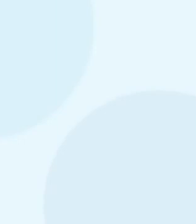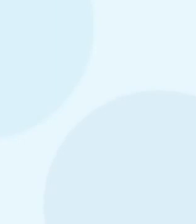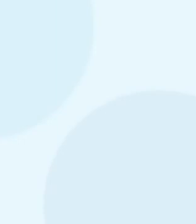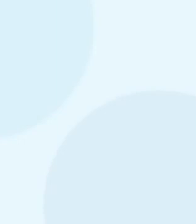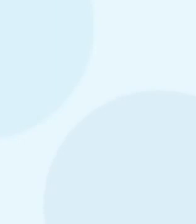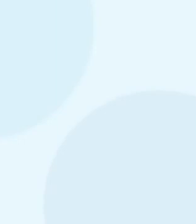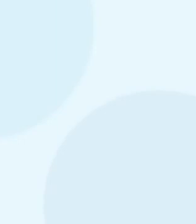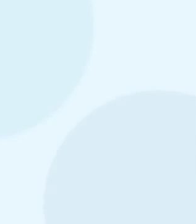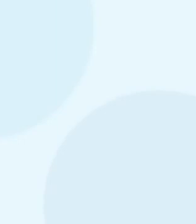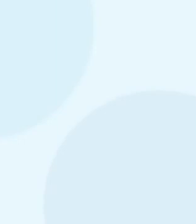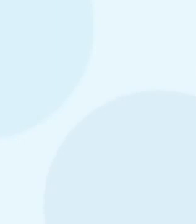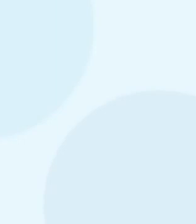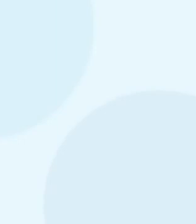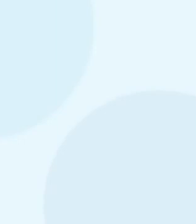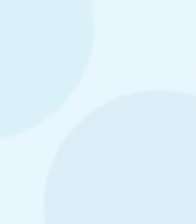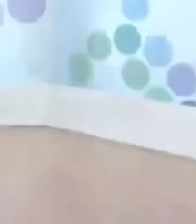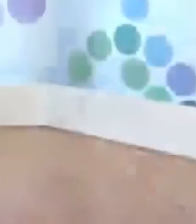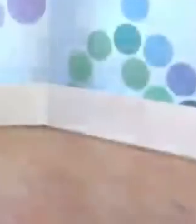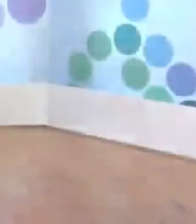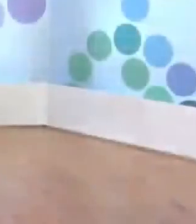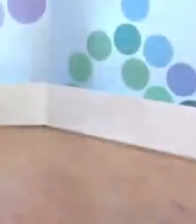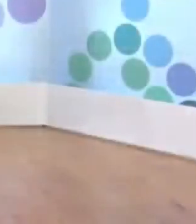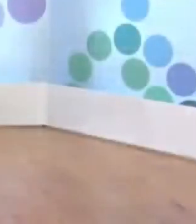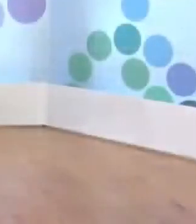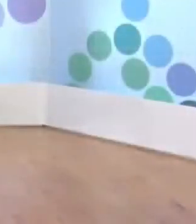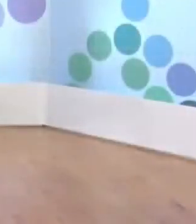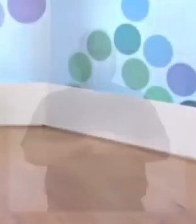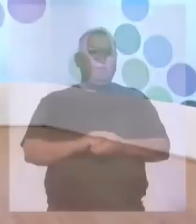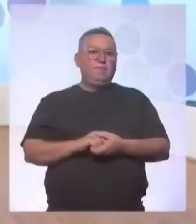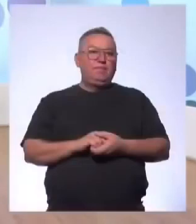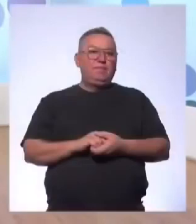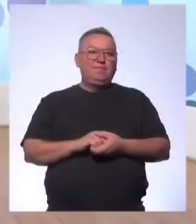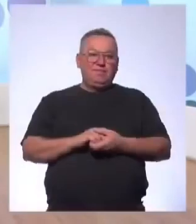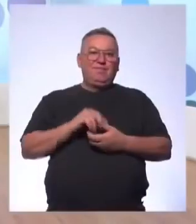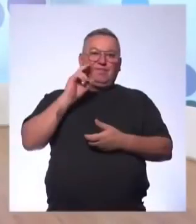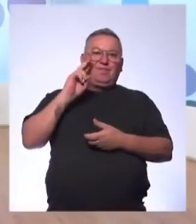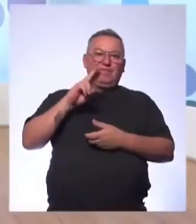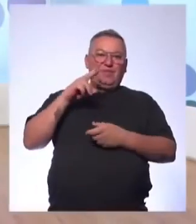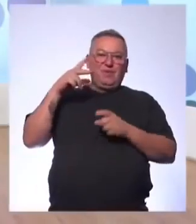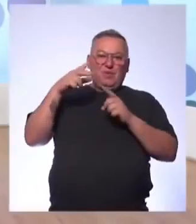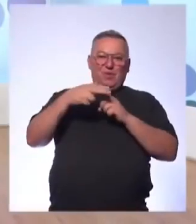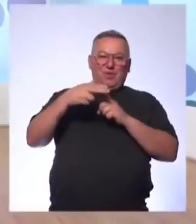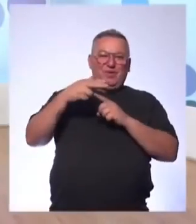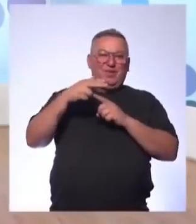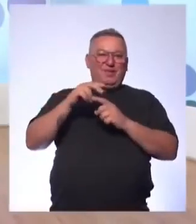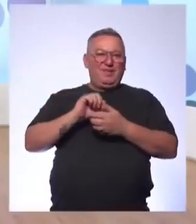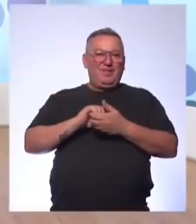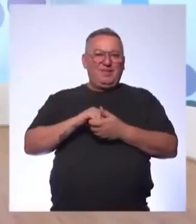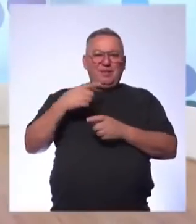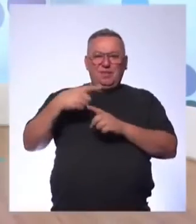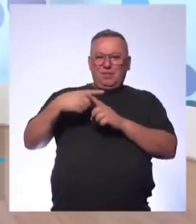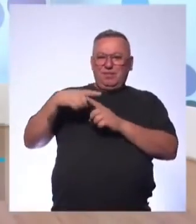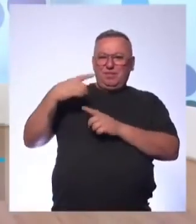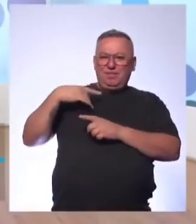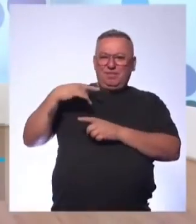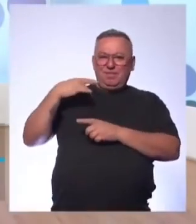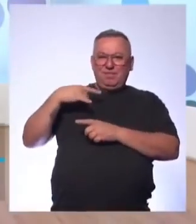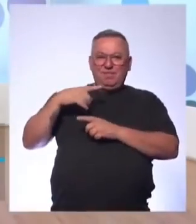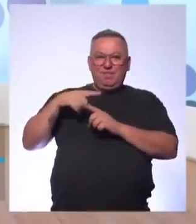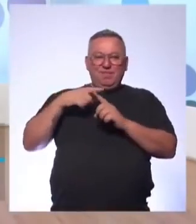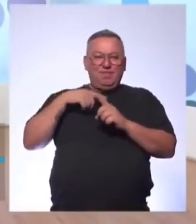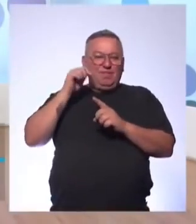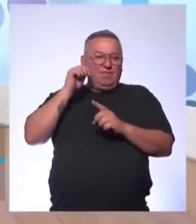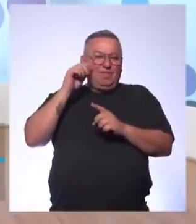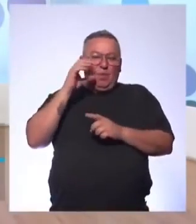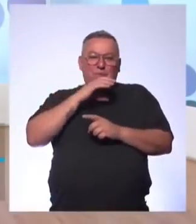later. Bye bye. Nossa, Ok? Ele deu um corte legal nela, né? Por quê, tadinho? Ela Ele tá tava- com